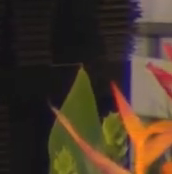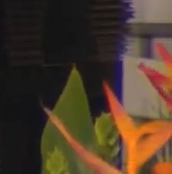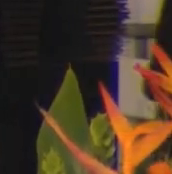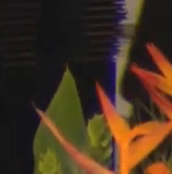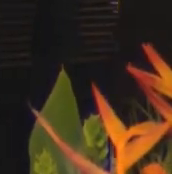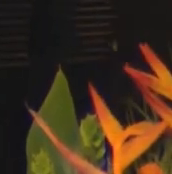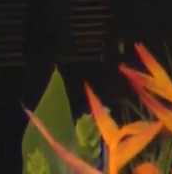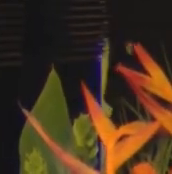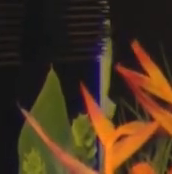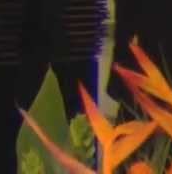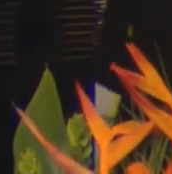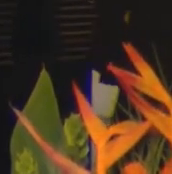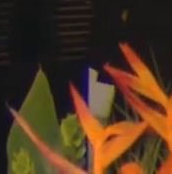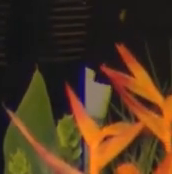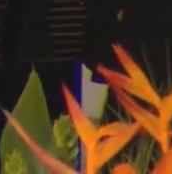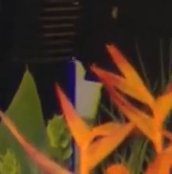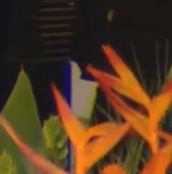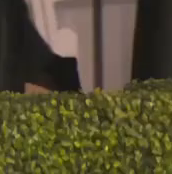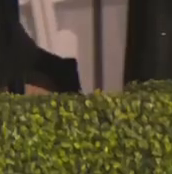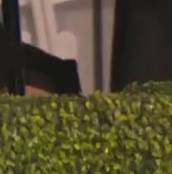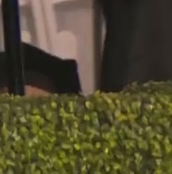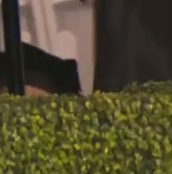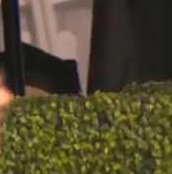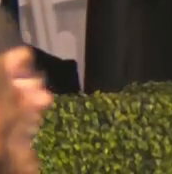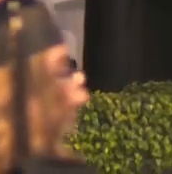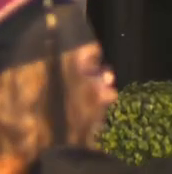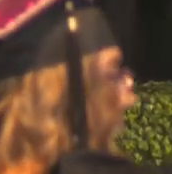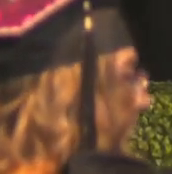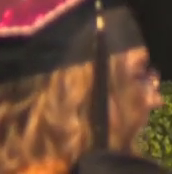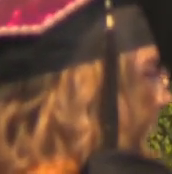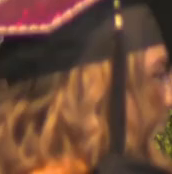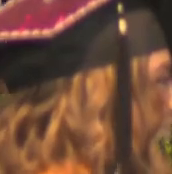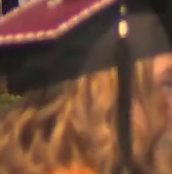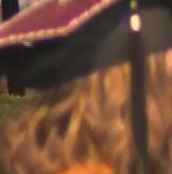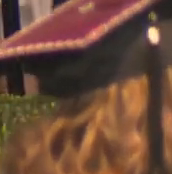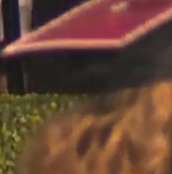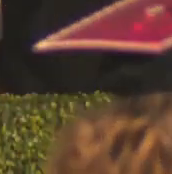Courtney Charles Cook Jr. Frank Daniel Spencer.